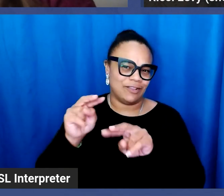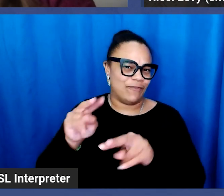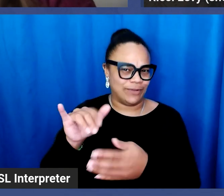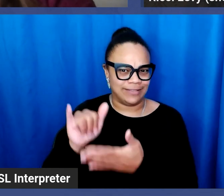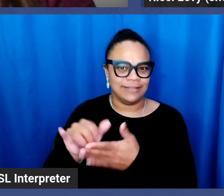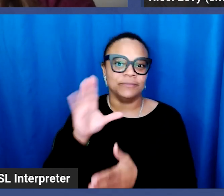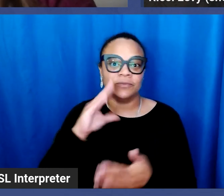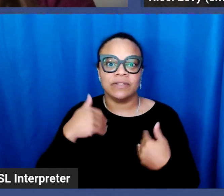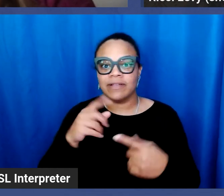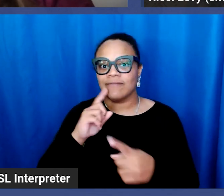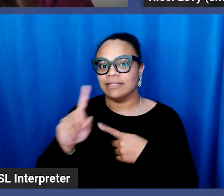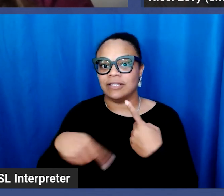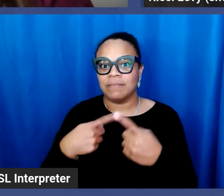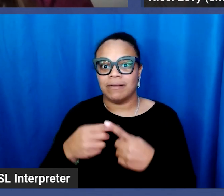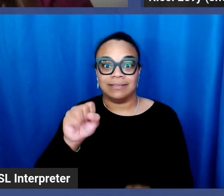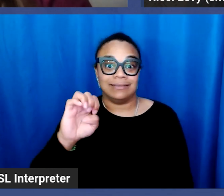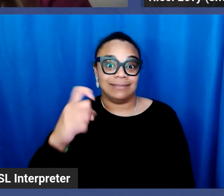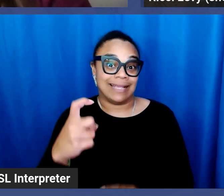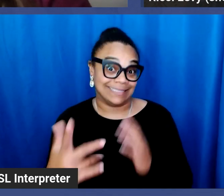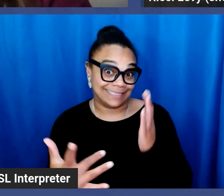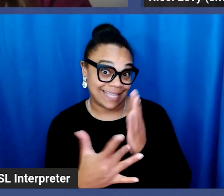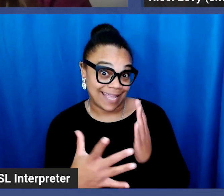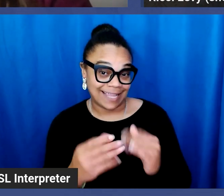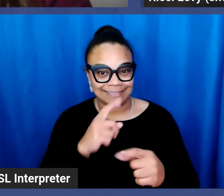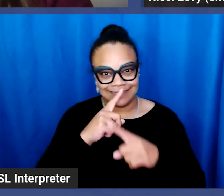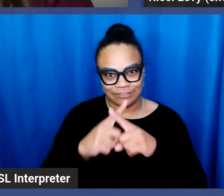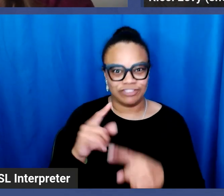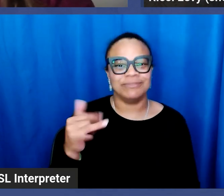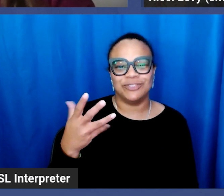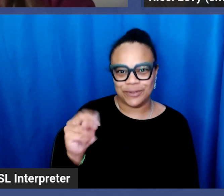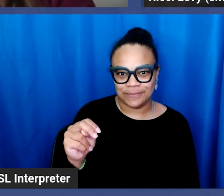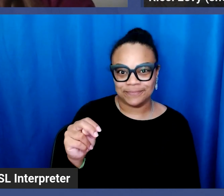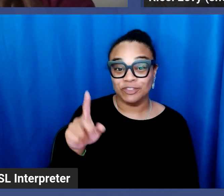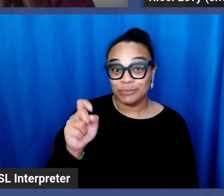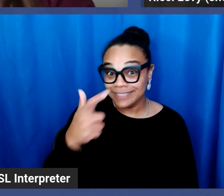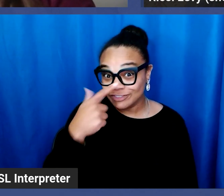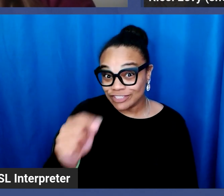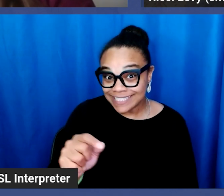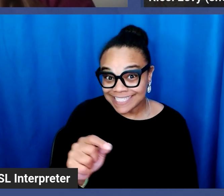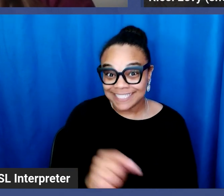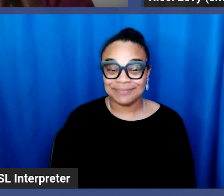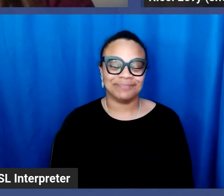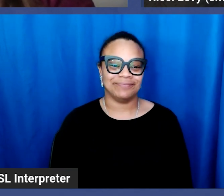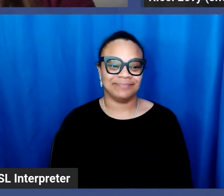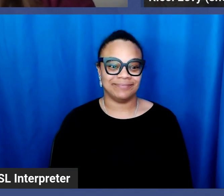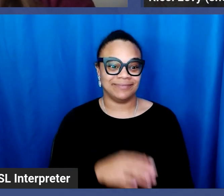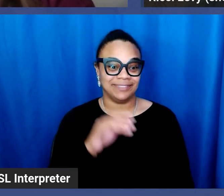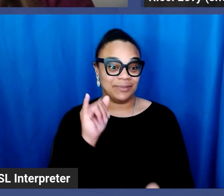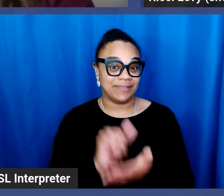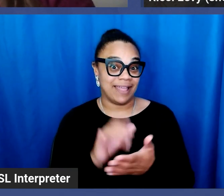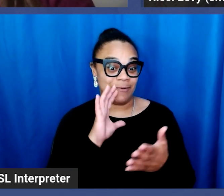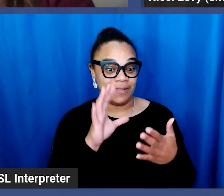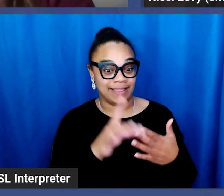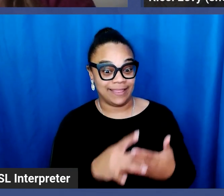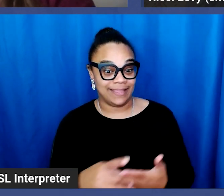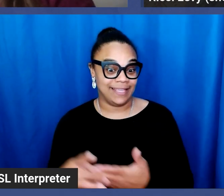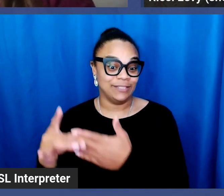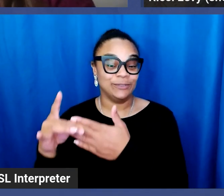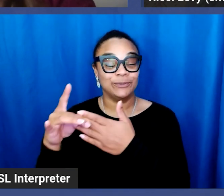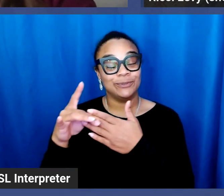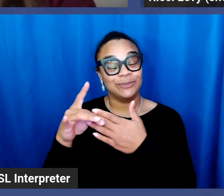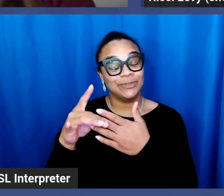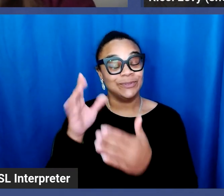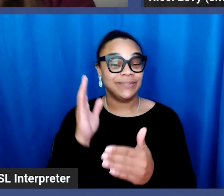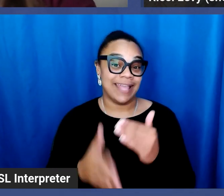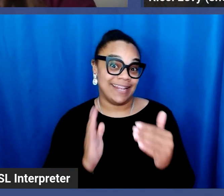having a conversation about sex tech and censorship in January. So that should be really interesting. That is going to take us to the